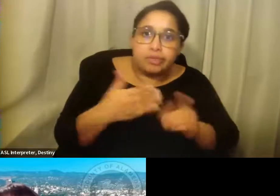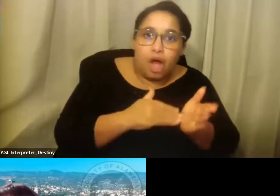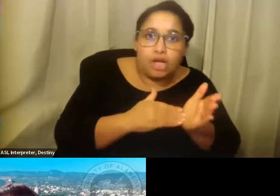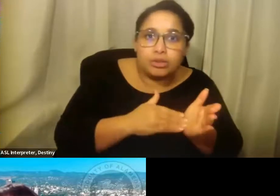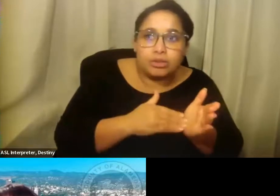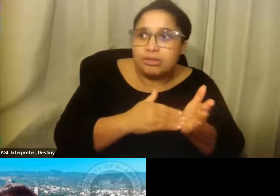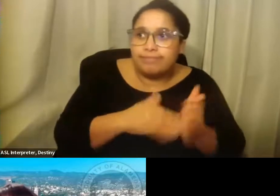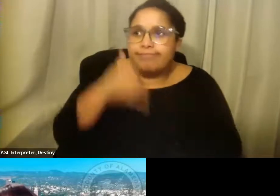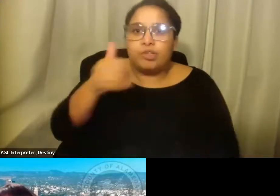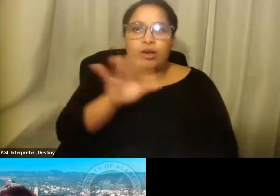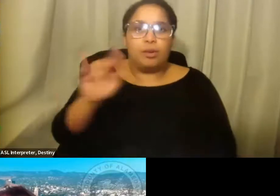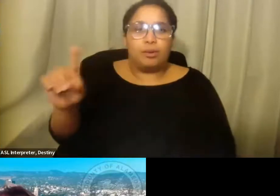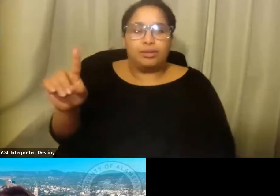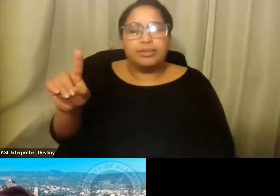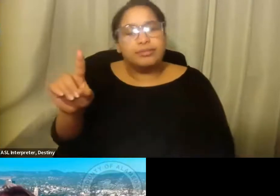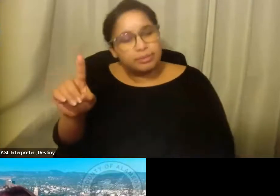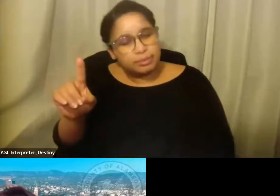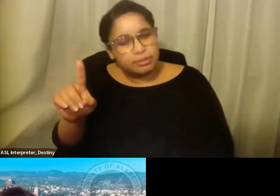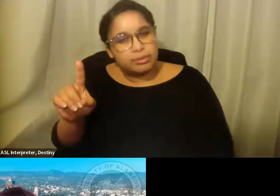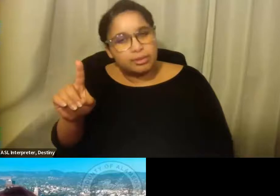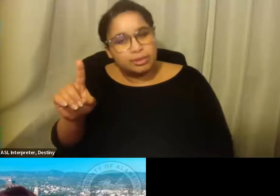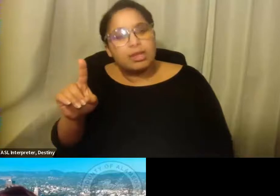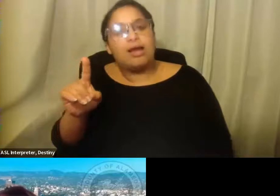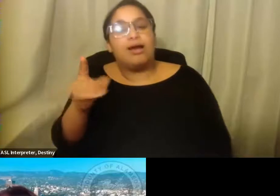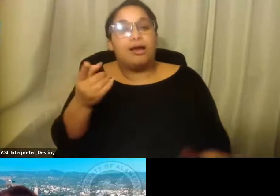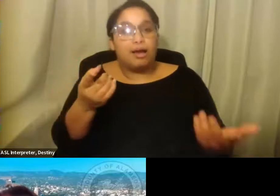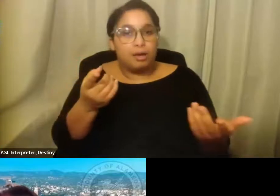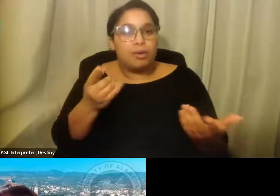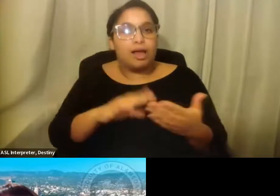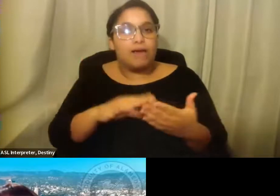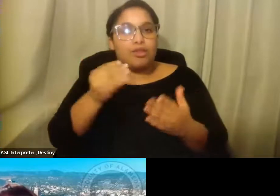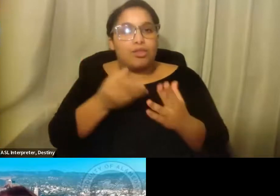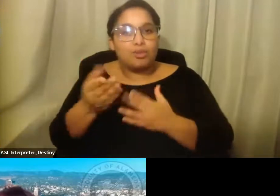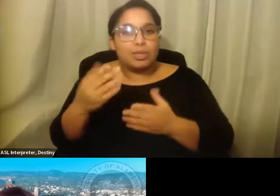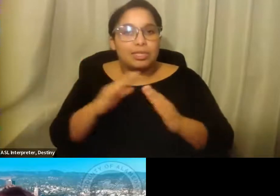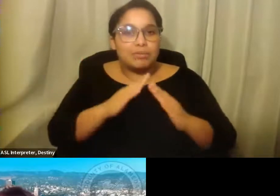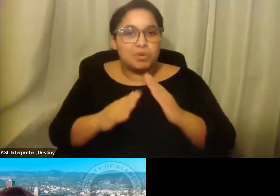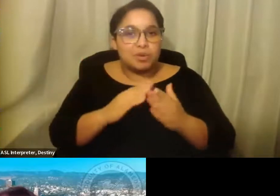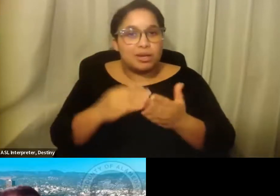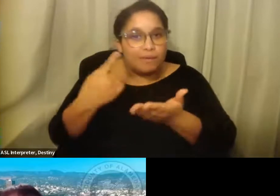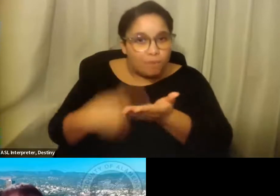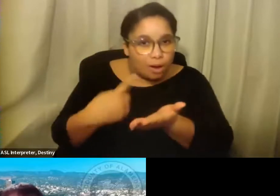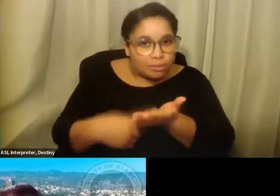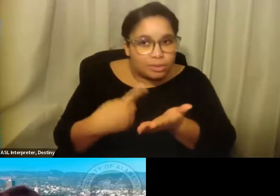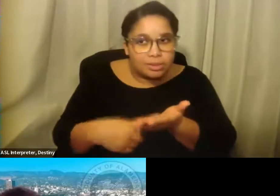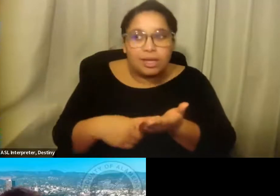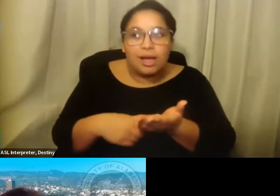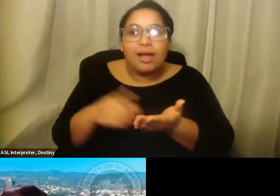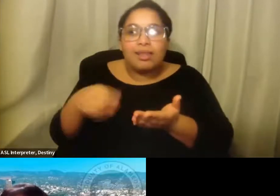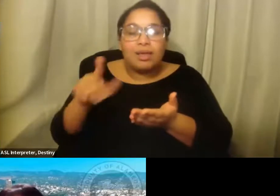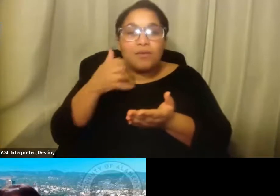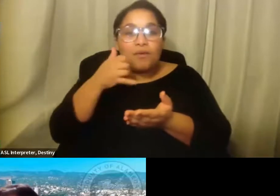call 911. And I've found through some of these community forums that they will call